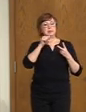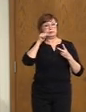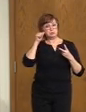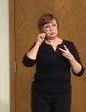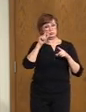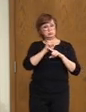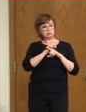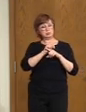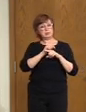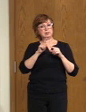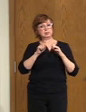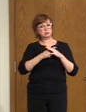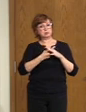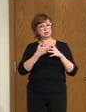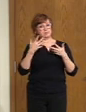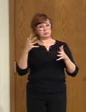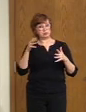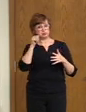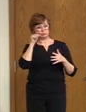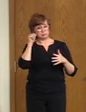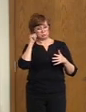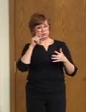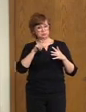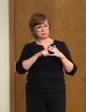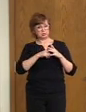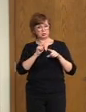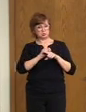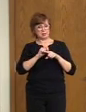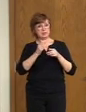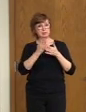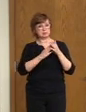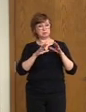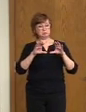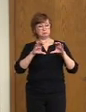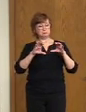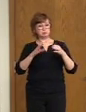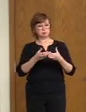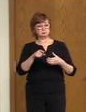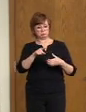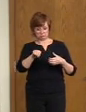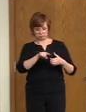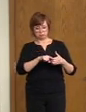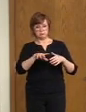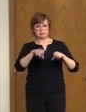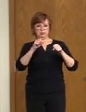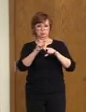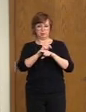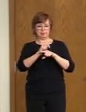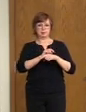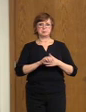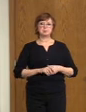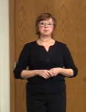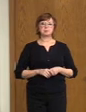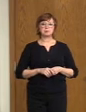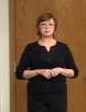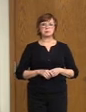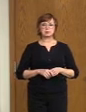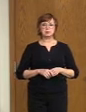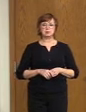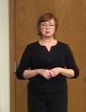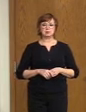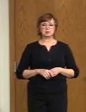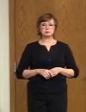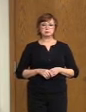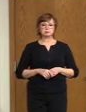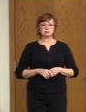already. And as we explained, the primary reason for this pilot is to